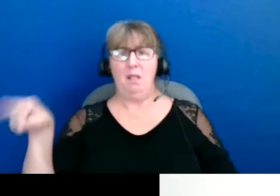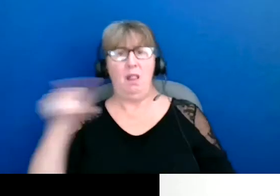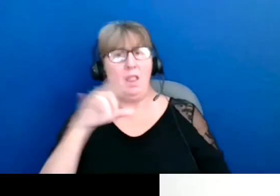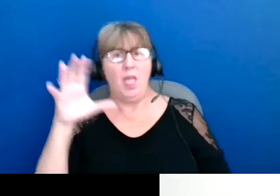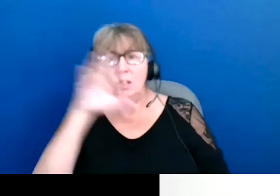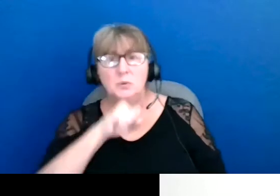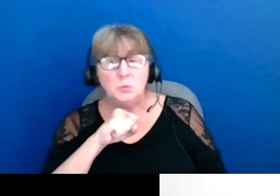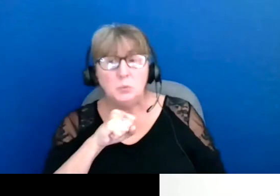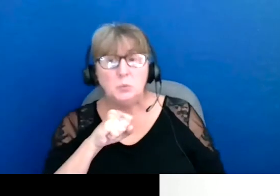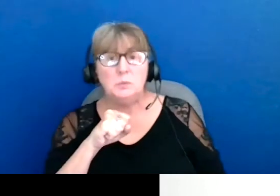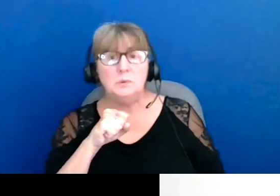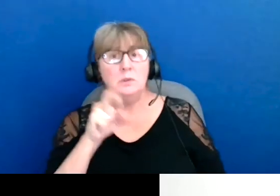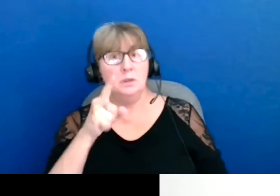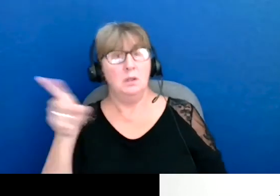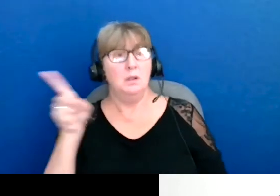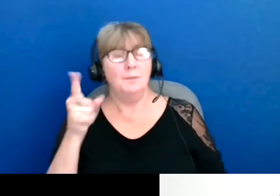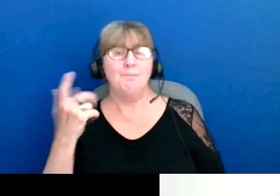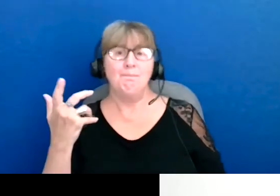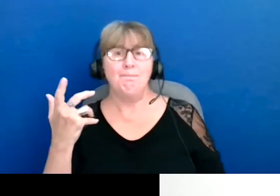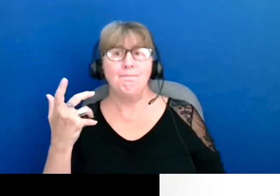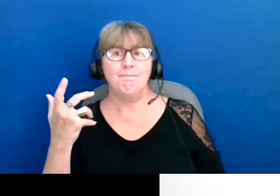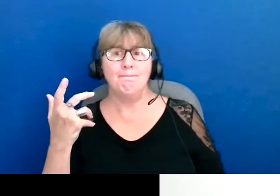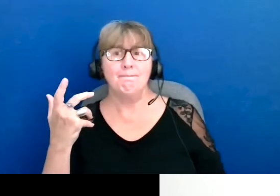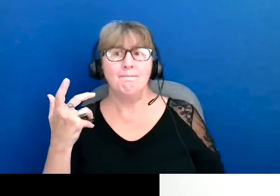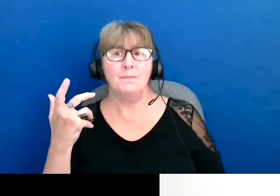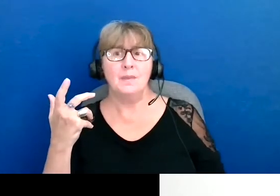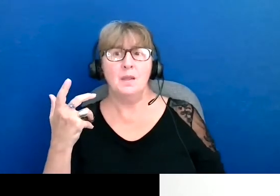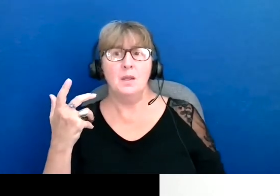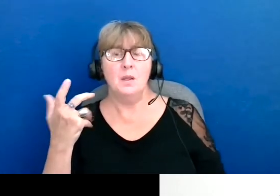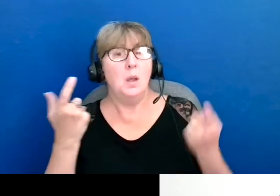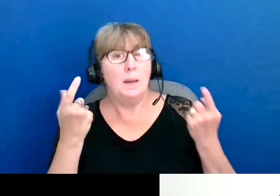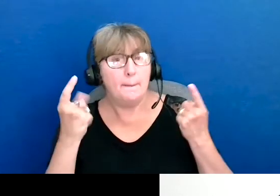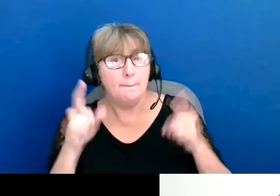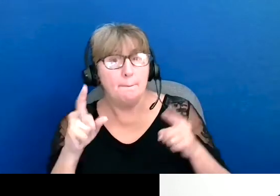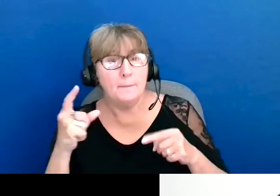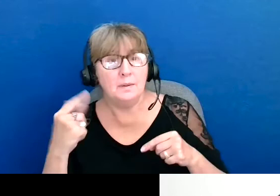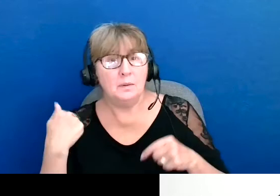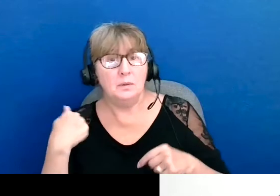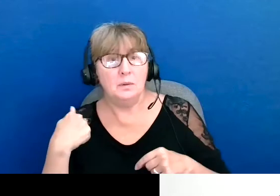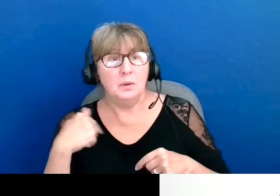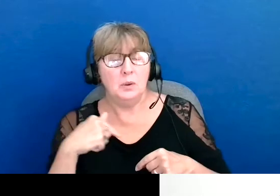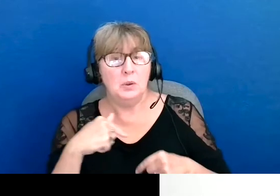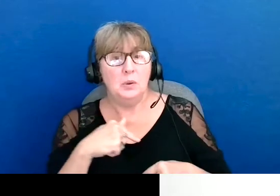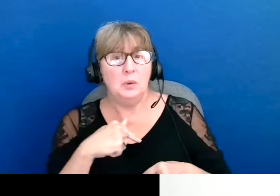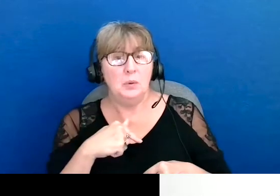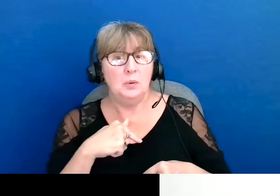there are, it hurts us when we deny the fact that we're